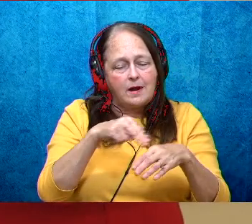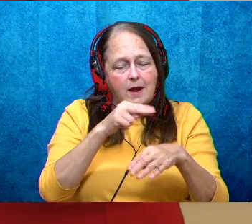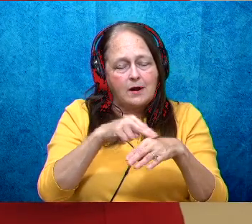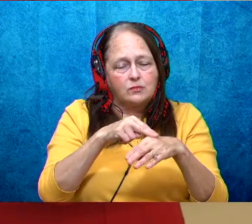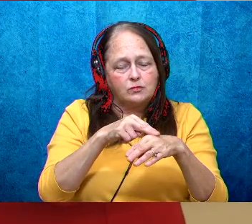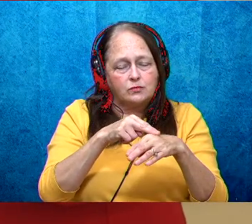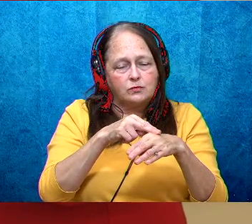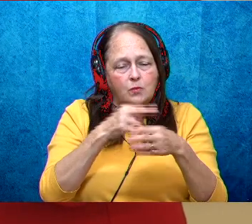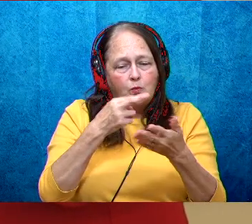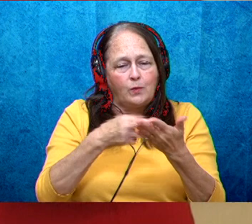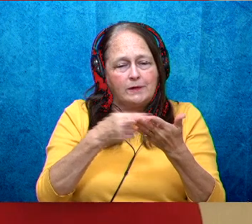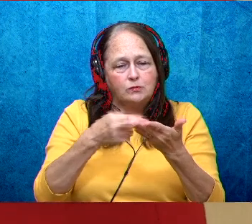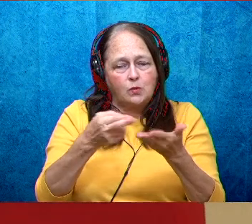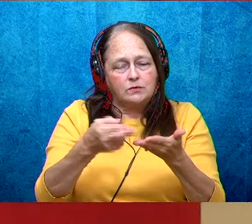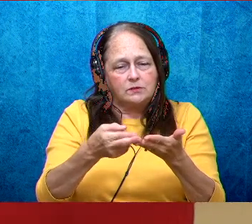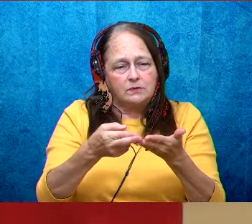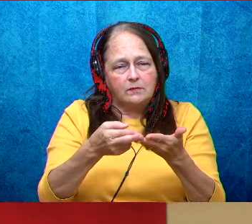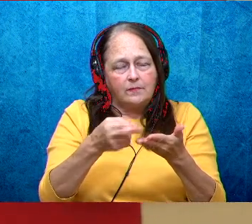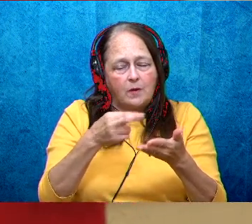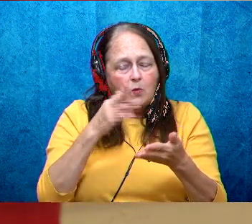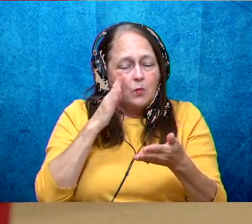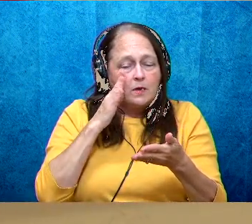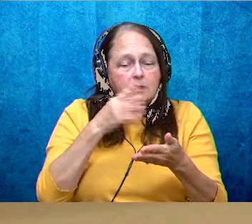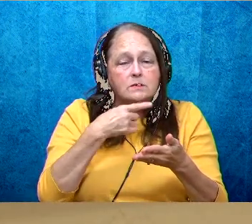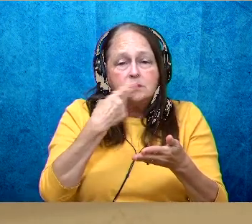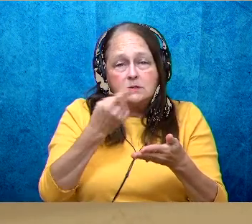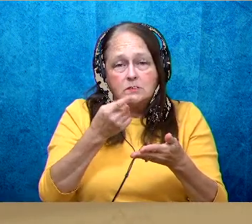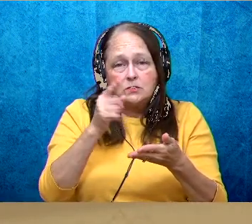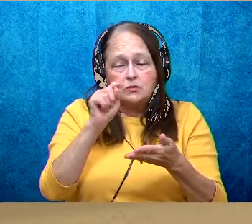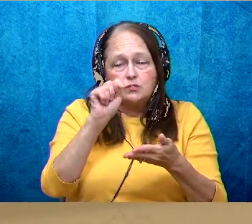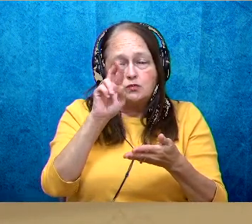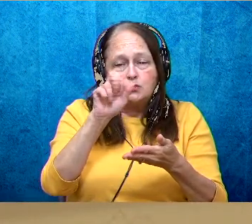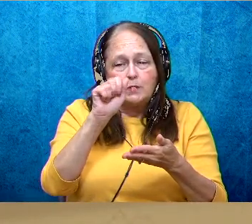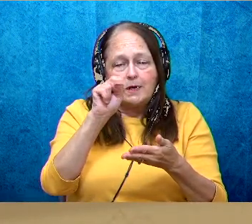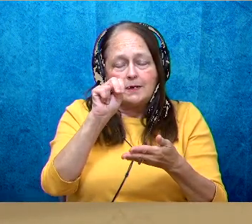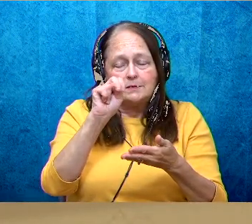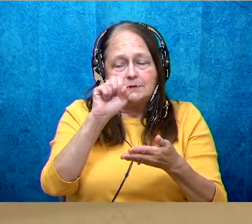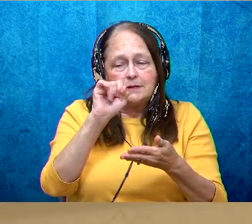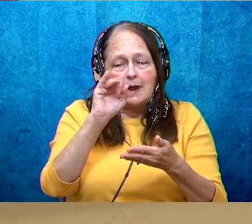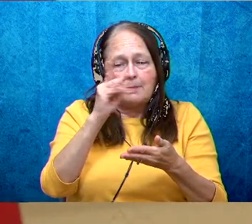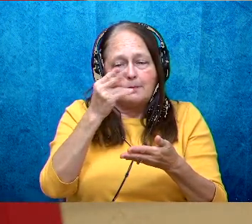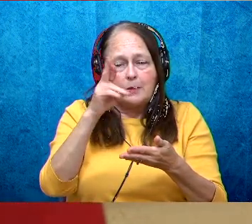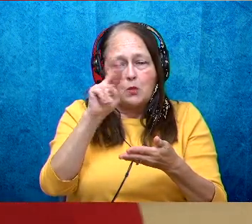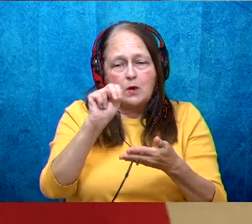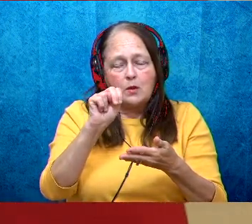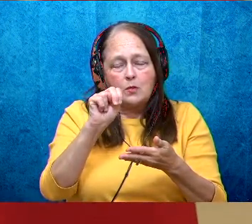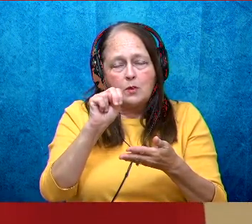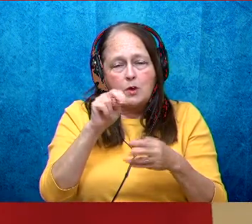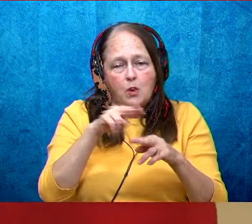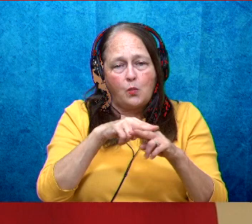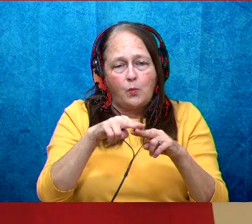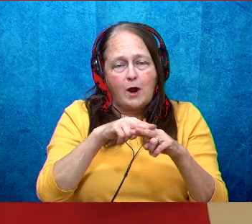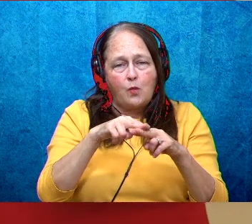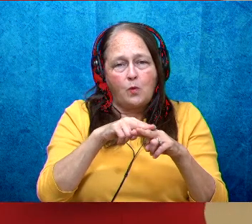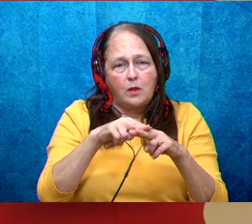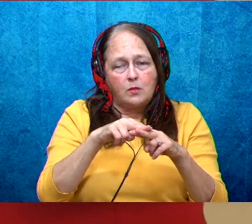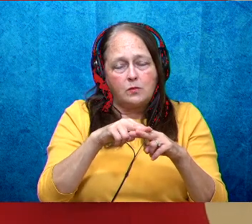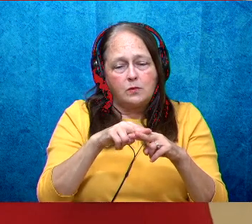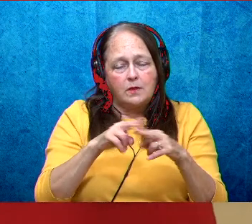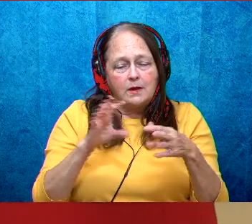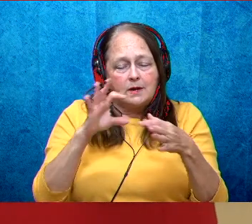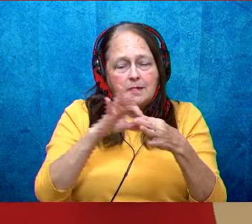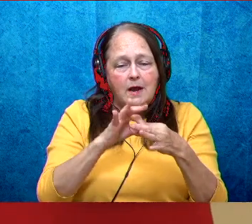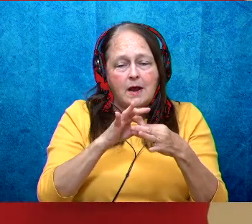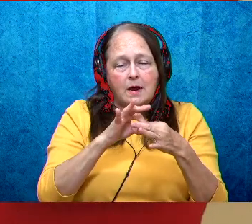hard it is to get to them. I will mention, though, that the Trans-Siberian Railroad helped connect Russia across